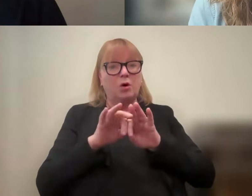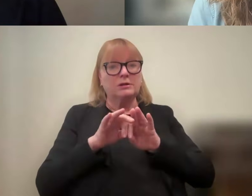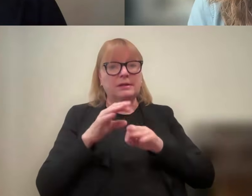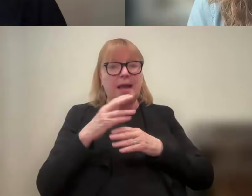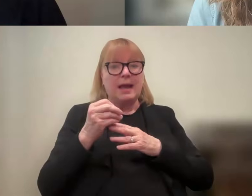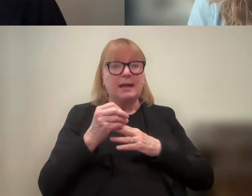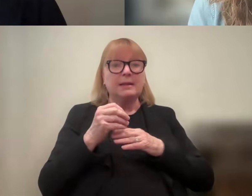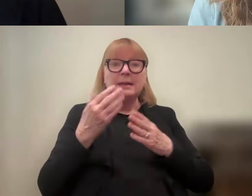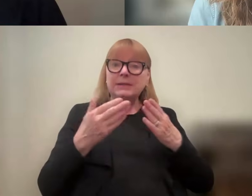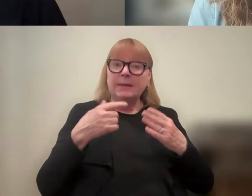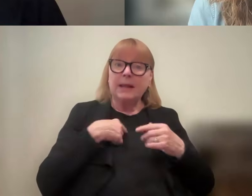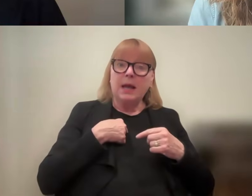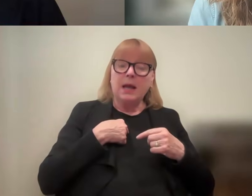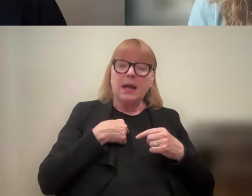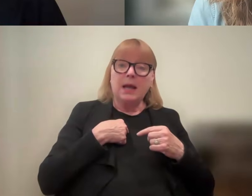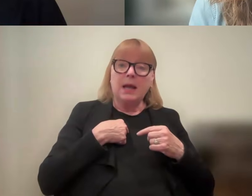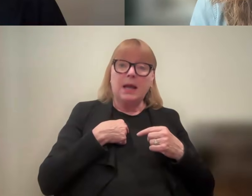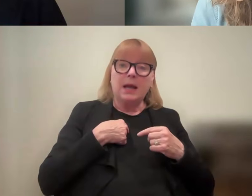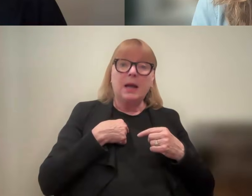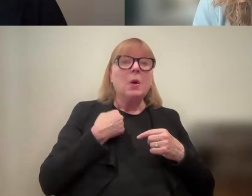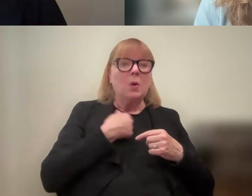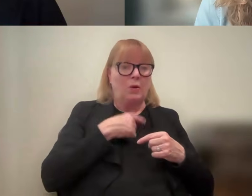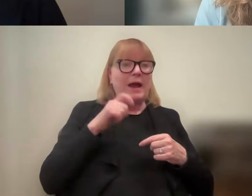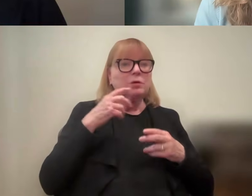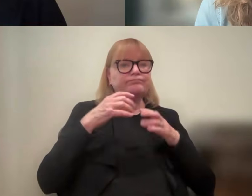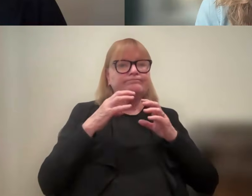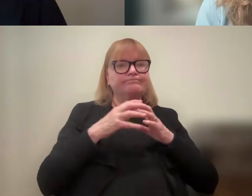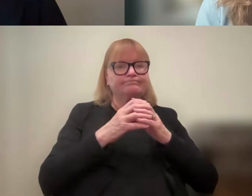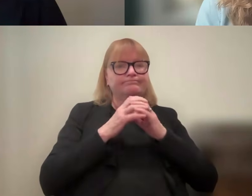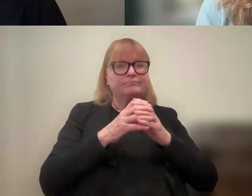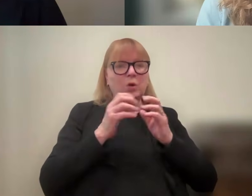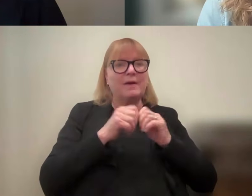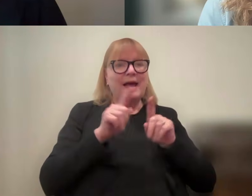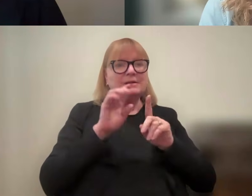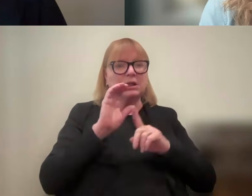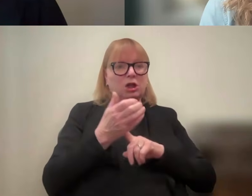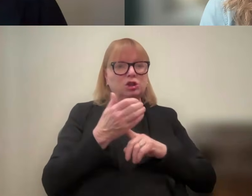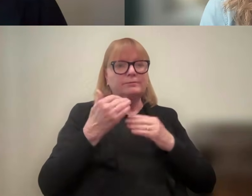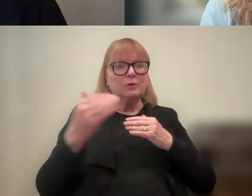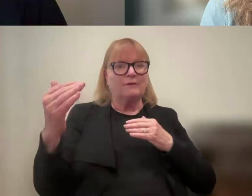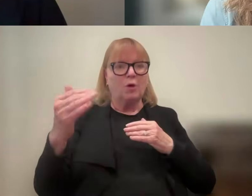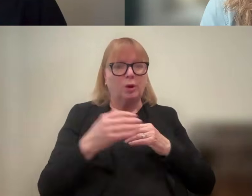and something that, you know, we're going to have to grapple with as a culture moving forward.